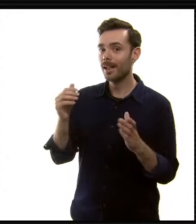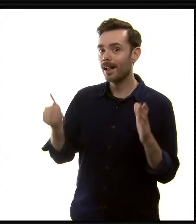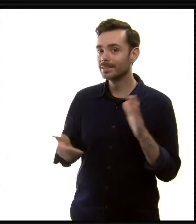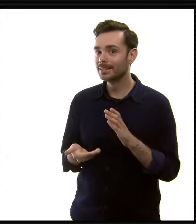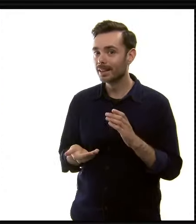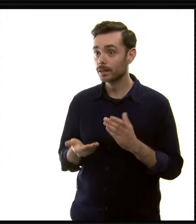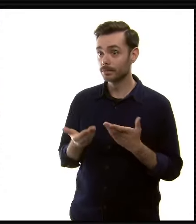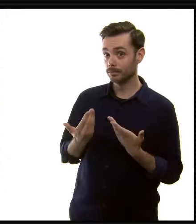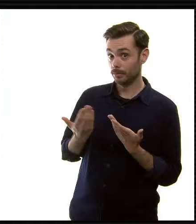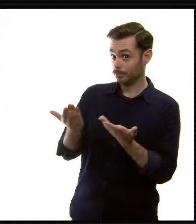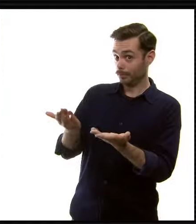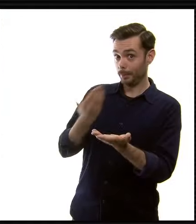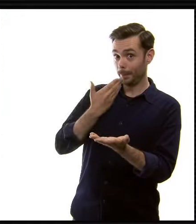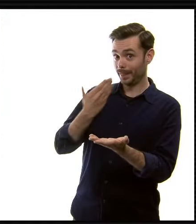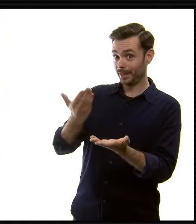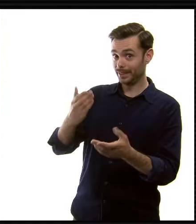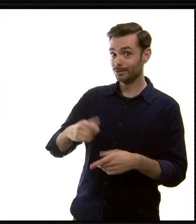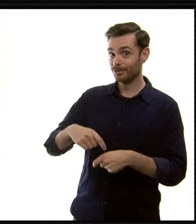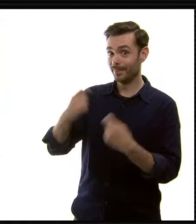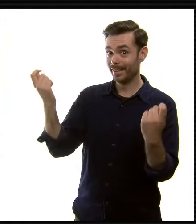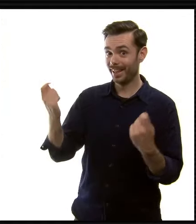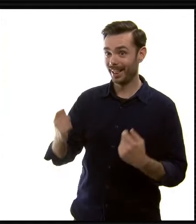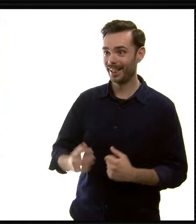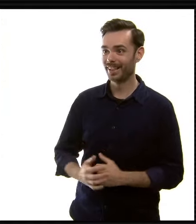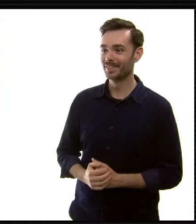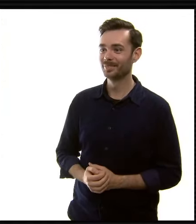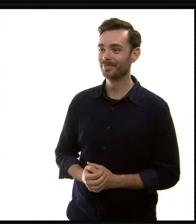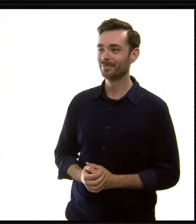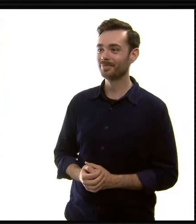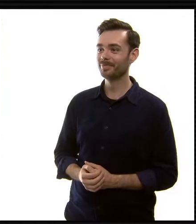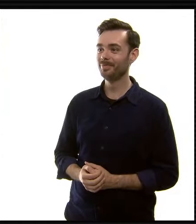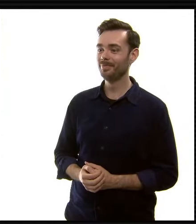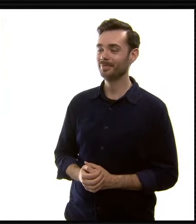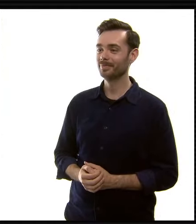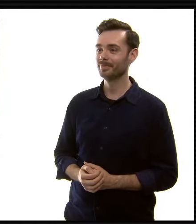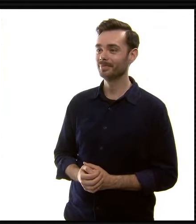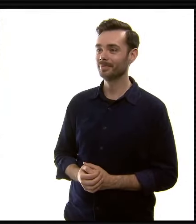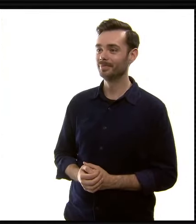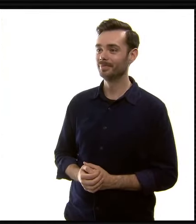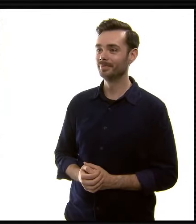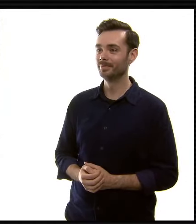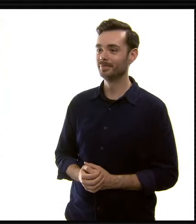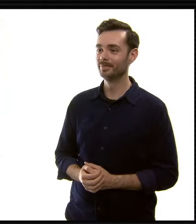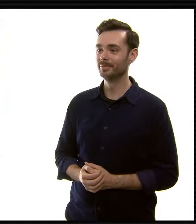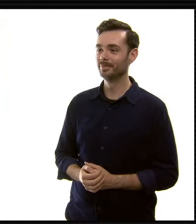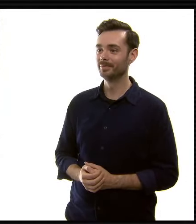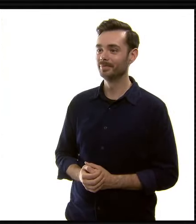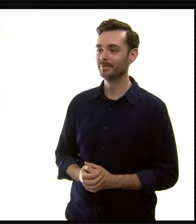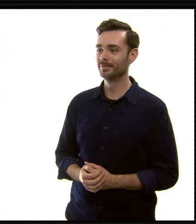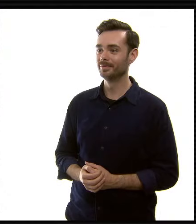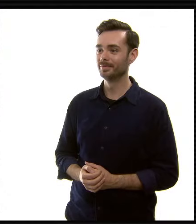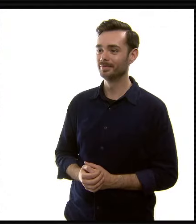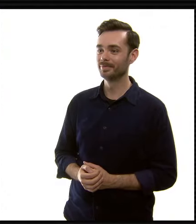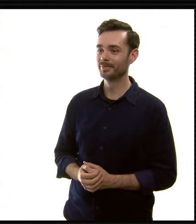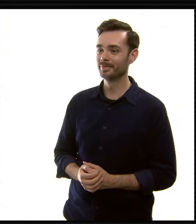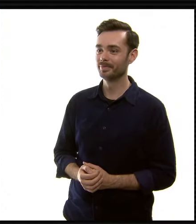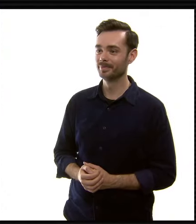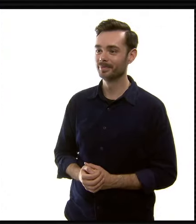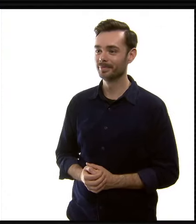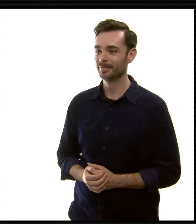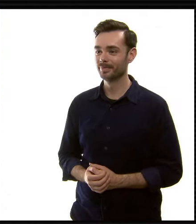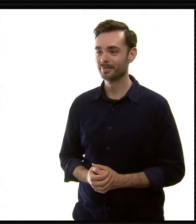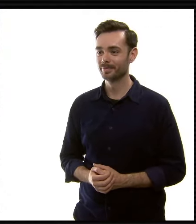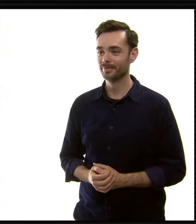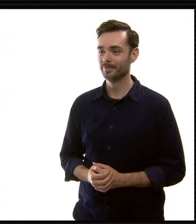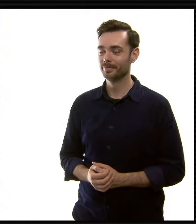the honors? If I may. Feel free, yeah. Wow. Okay. Here we go. Let's go. Like a magic trick. 3, 2, 1. Oh,